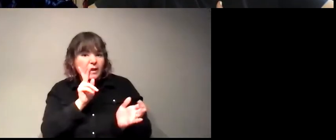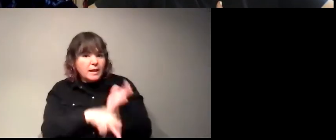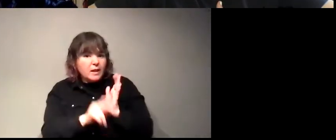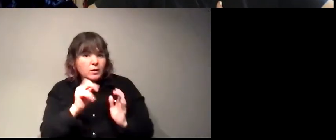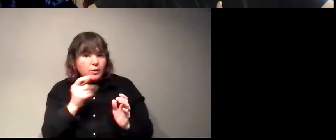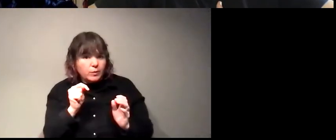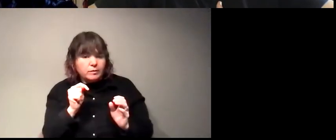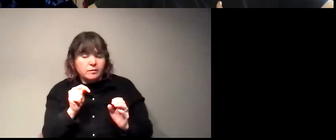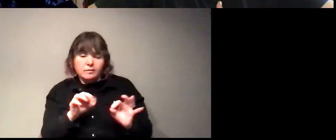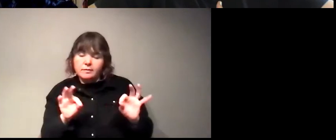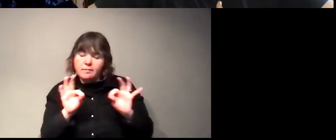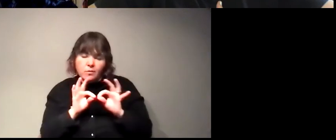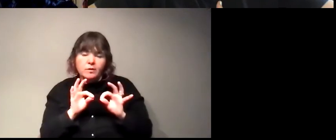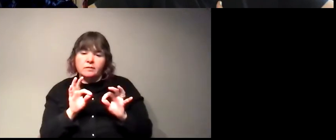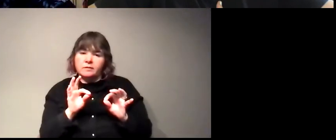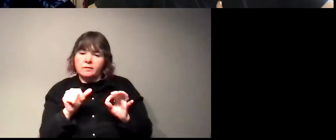important that